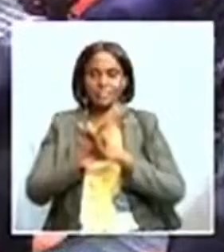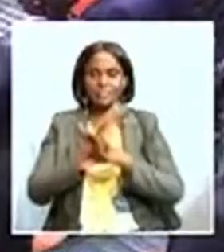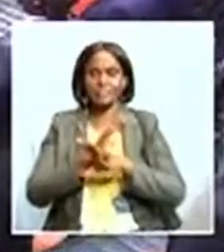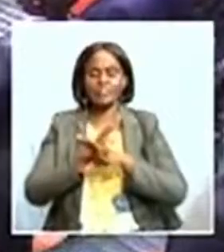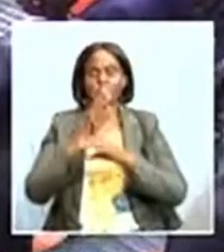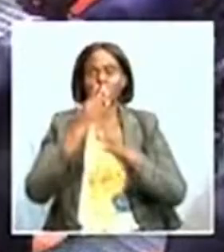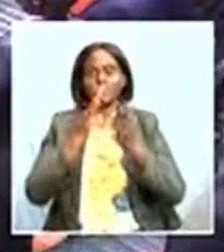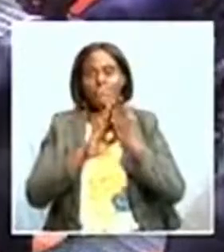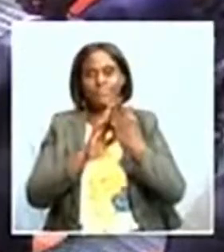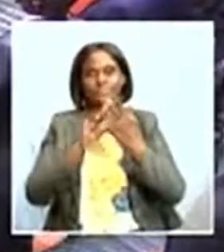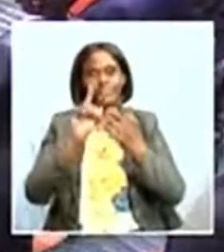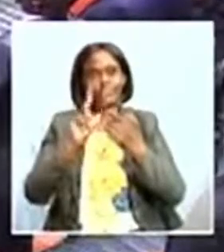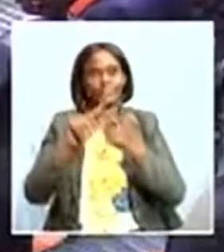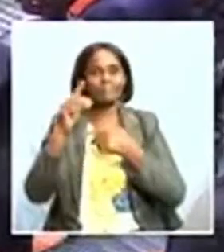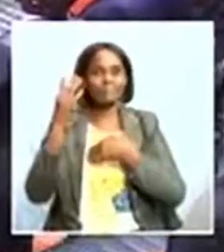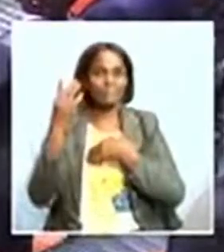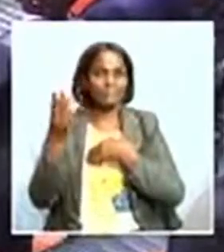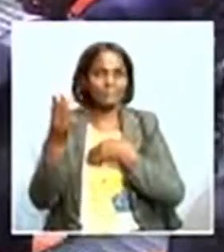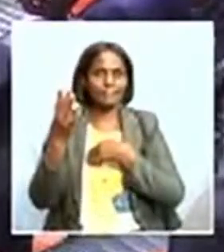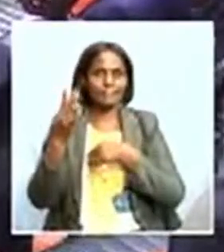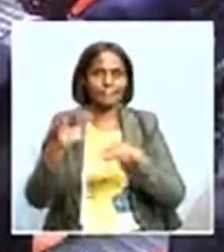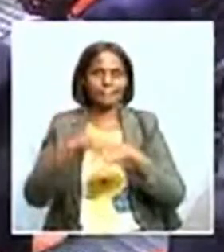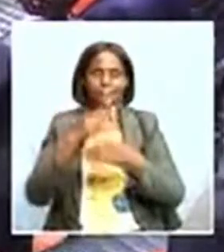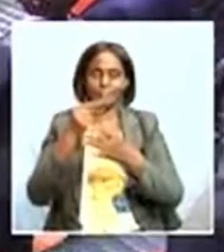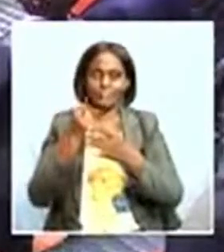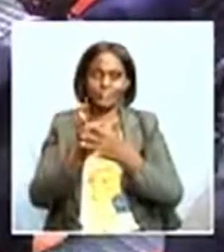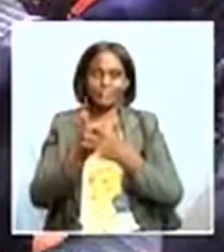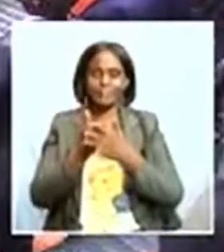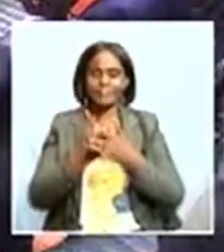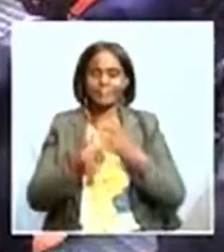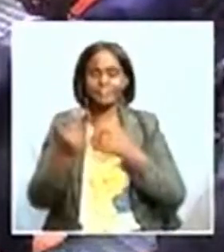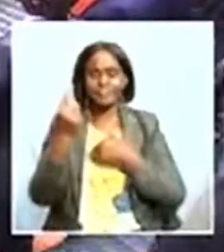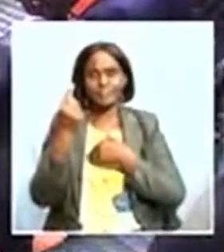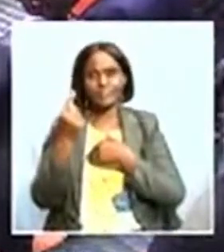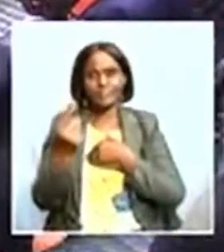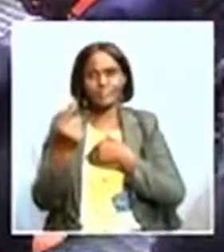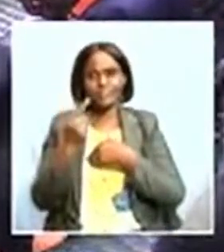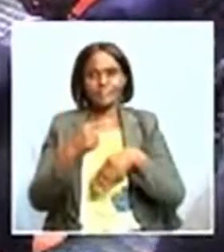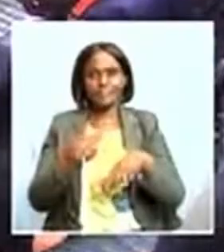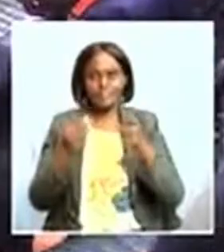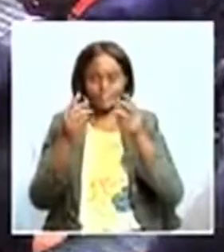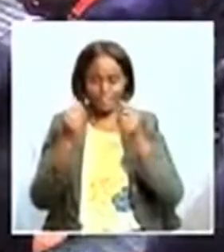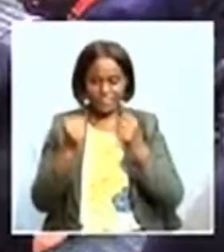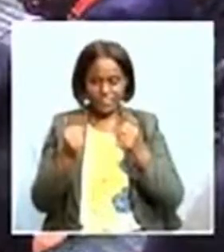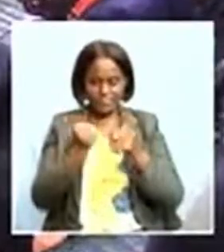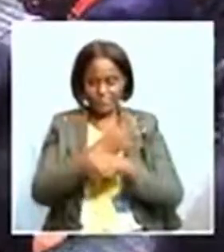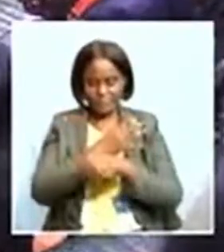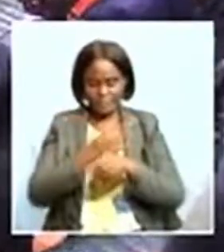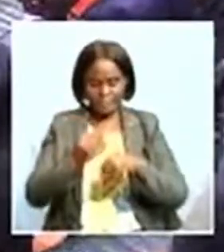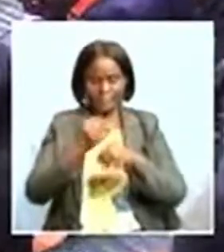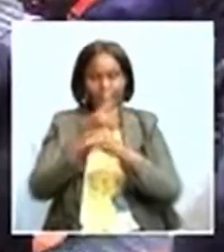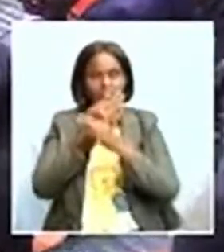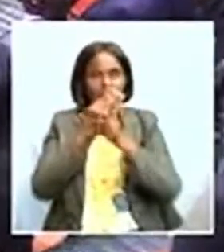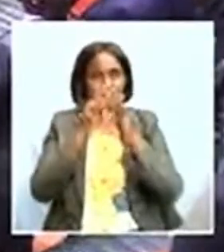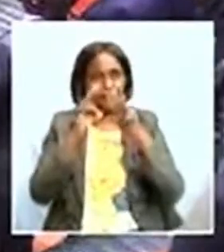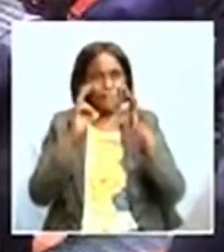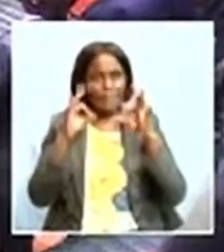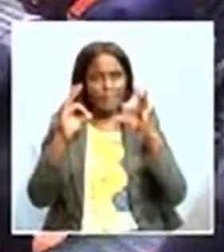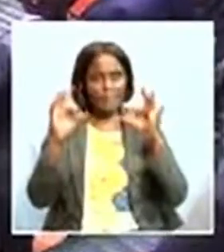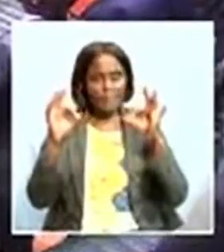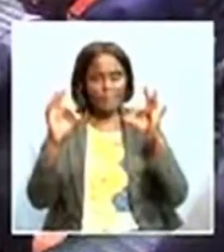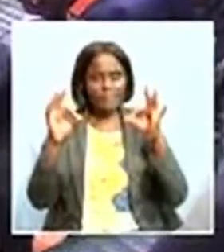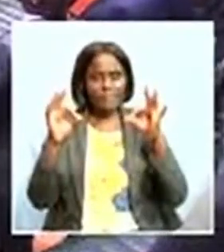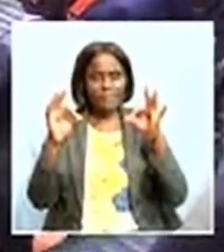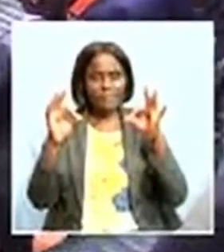Zambia, praise to thee, oh one, strong and